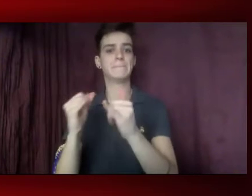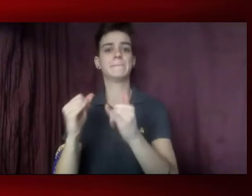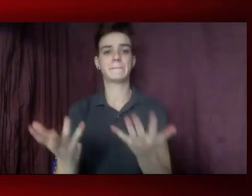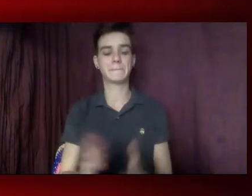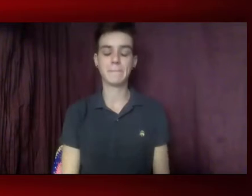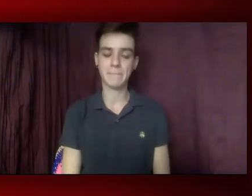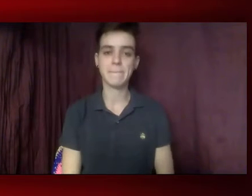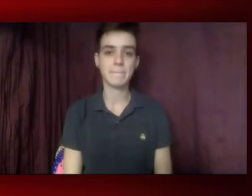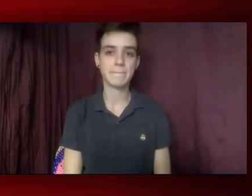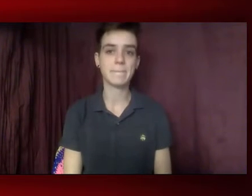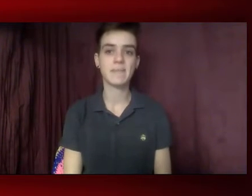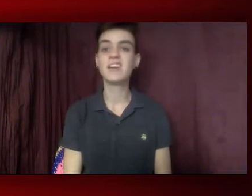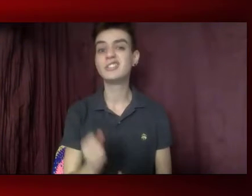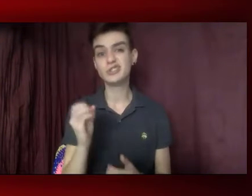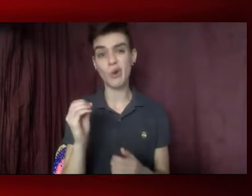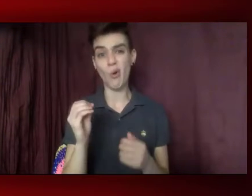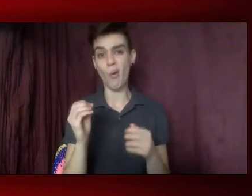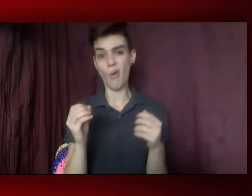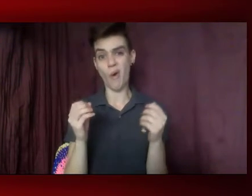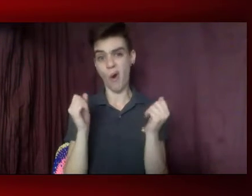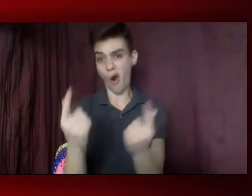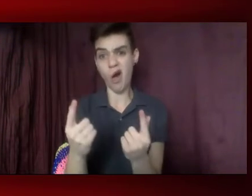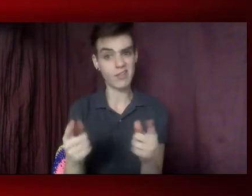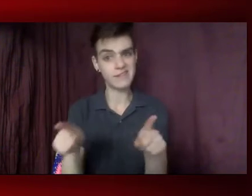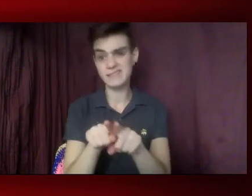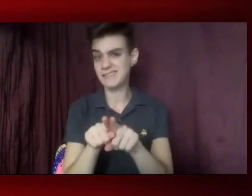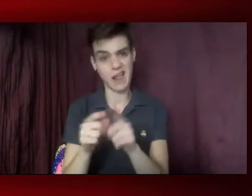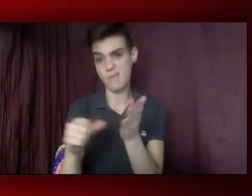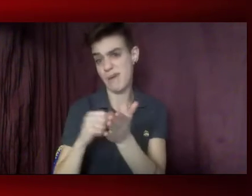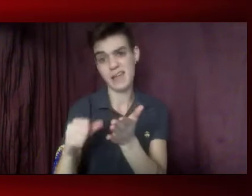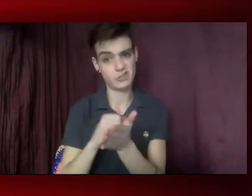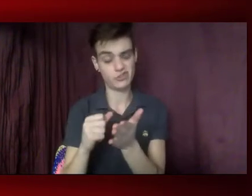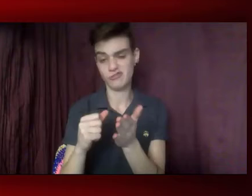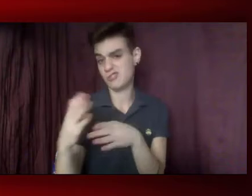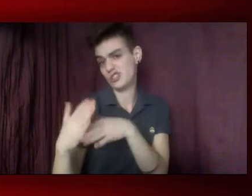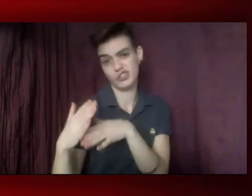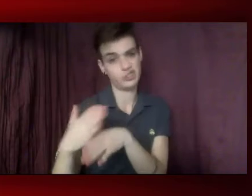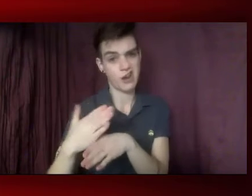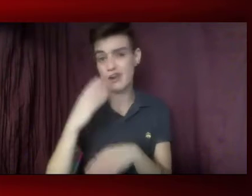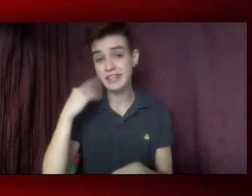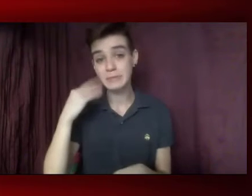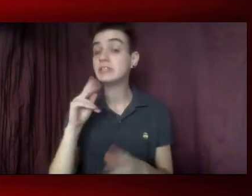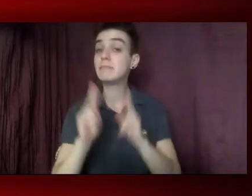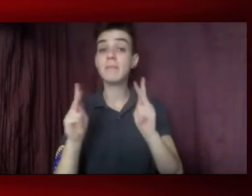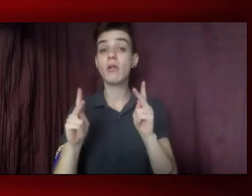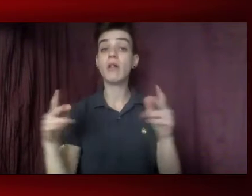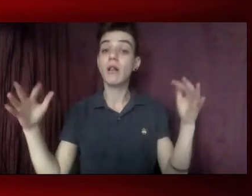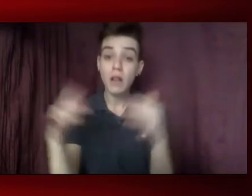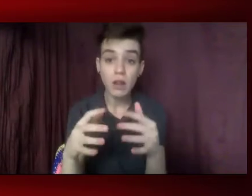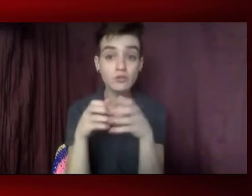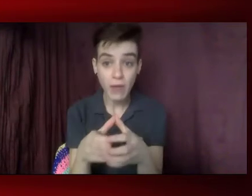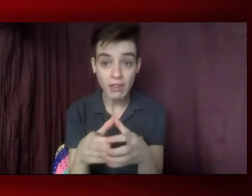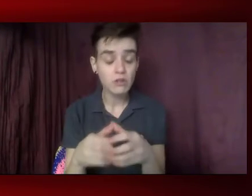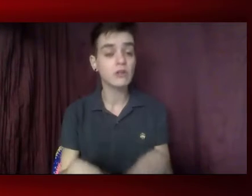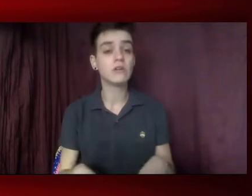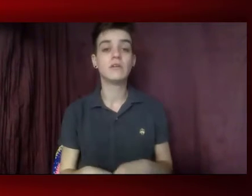time. So you're all together in terms of this being a shared experience of people coming together from the same